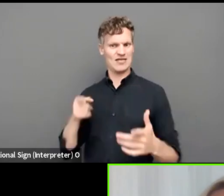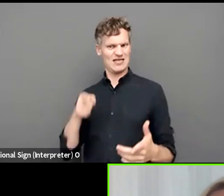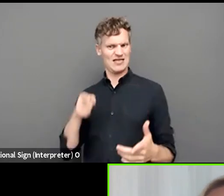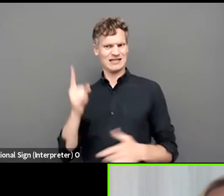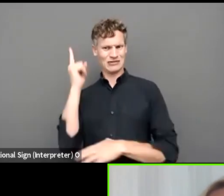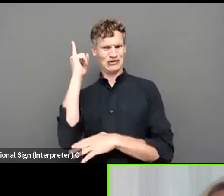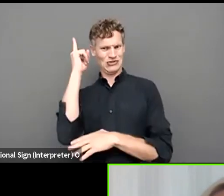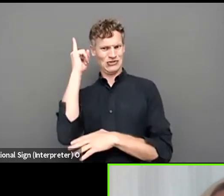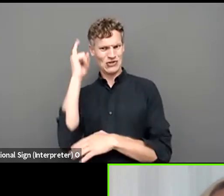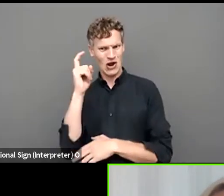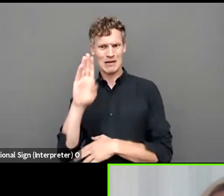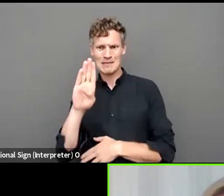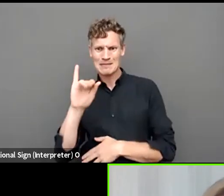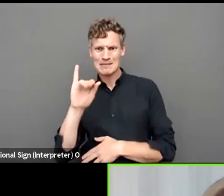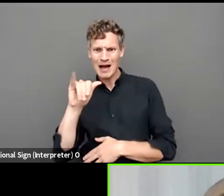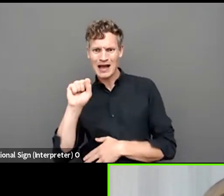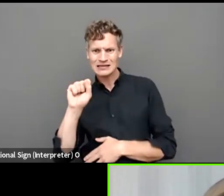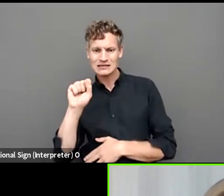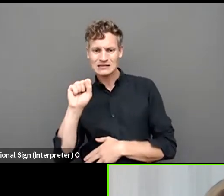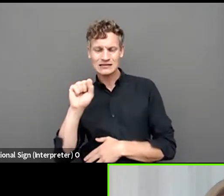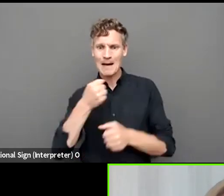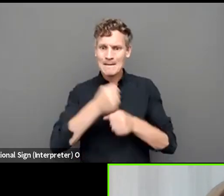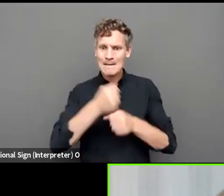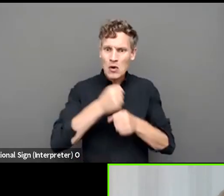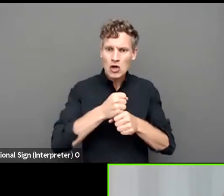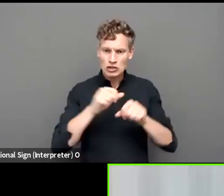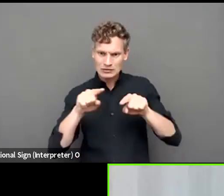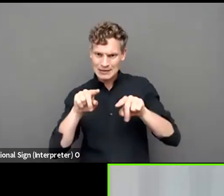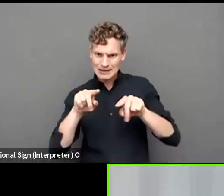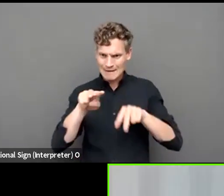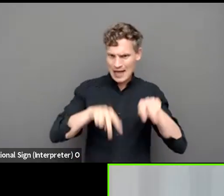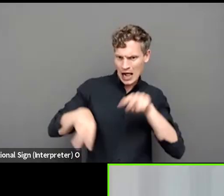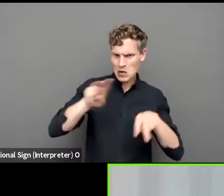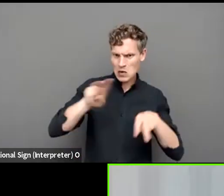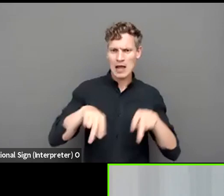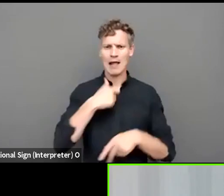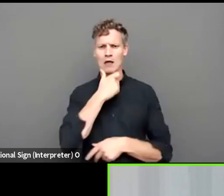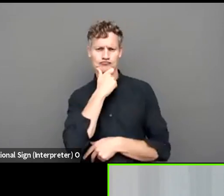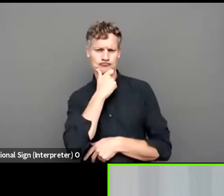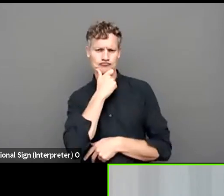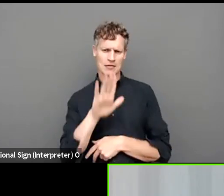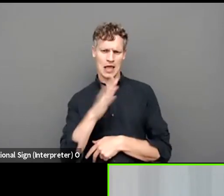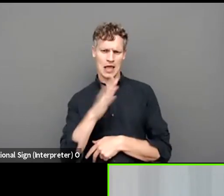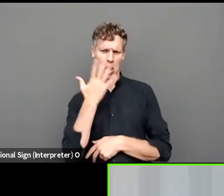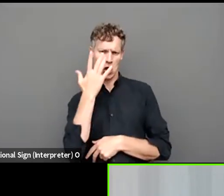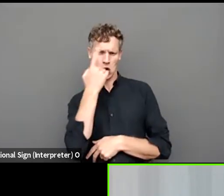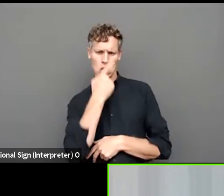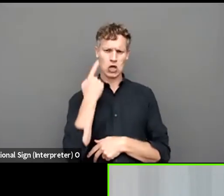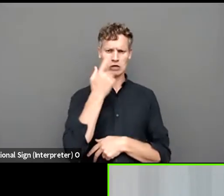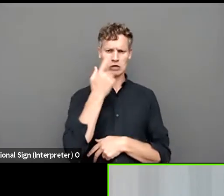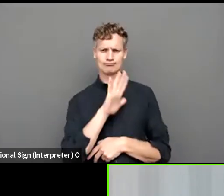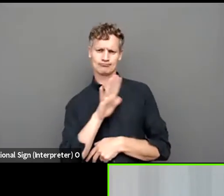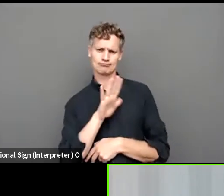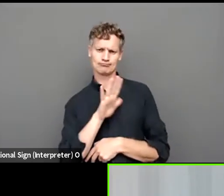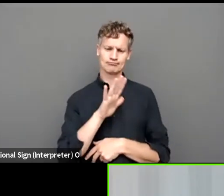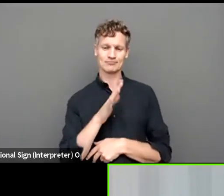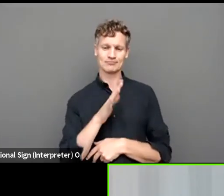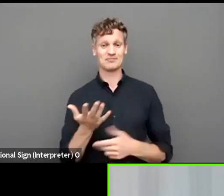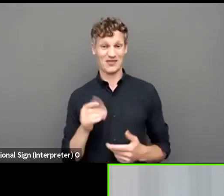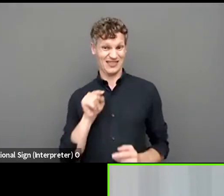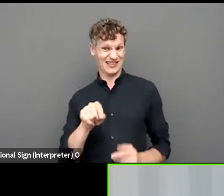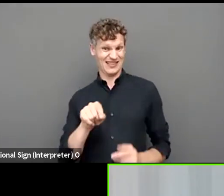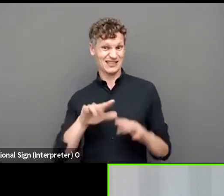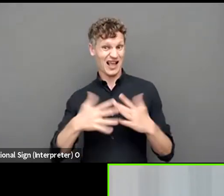as employers evaluate these applicants. So that's kind of a way to think about this. I think we have to, you know, we have